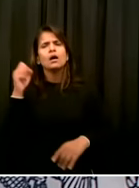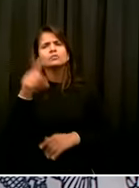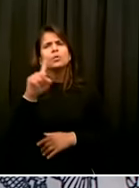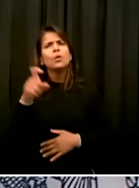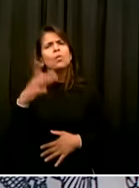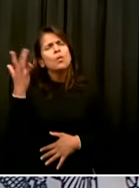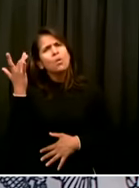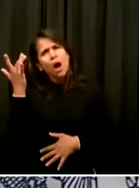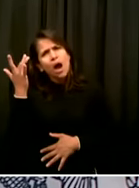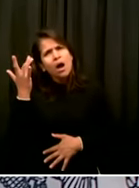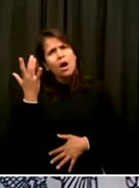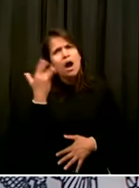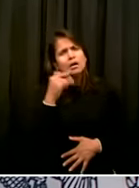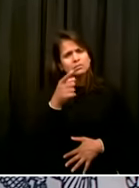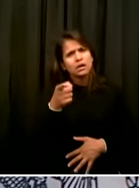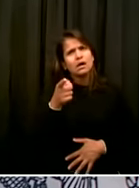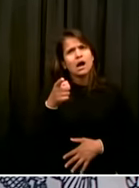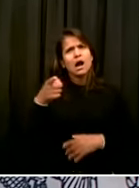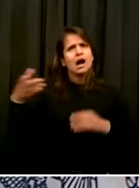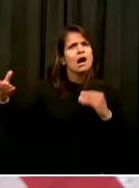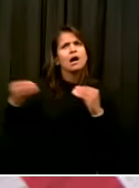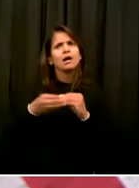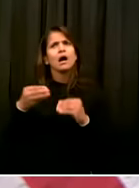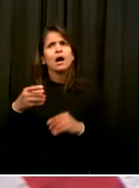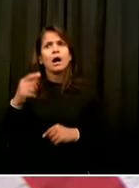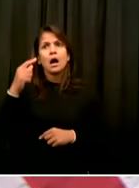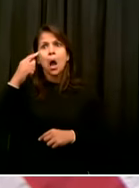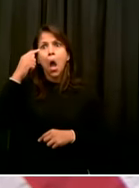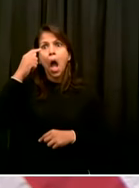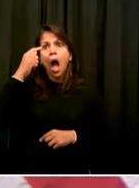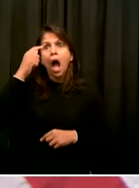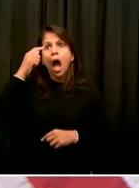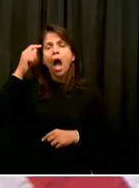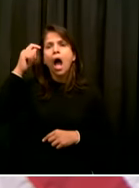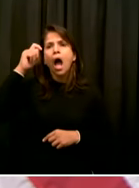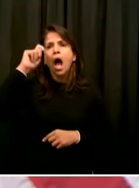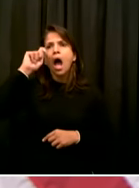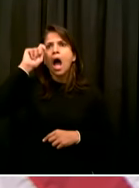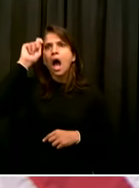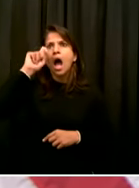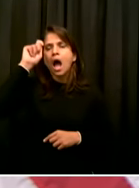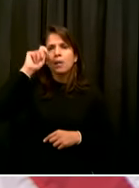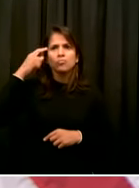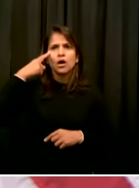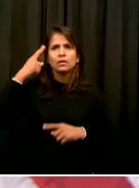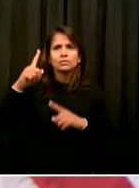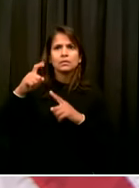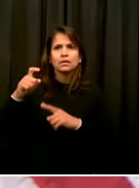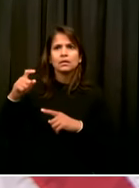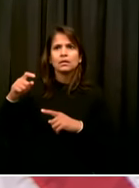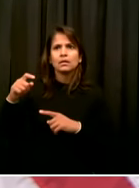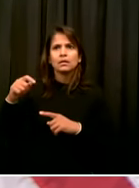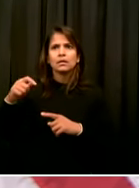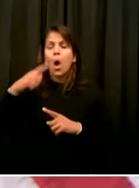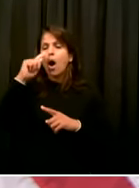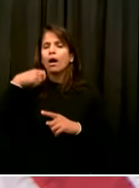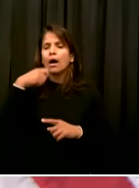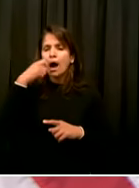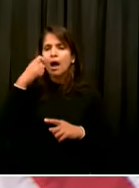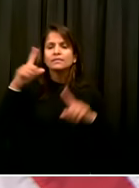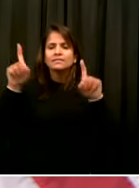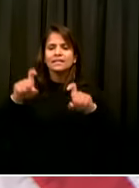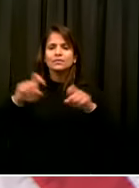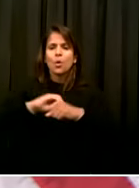Park? Dr. Choksi. Thanks for the very good question. And as part of the updates to